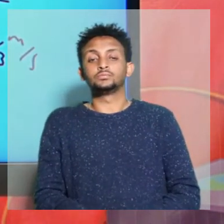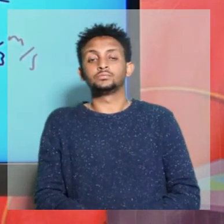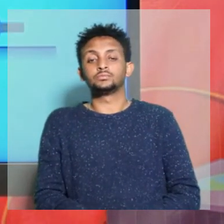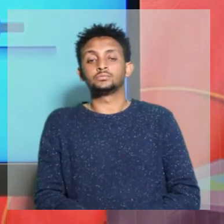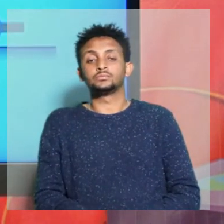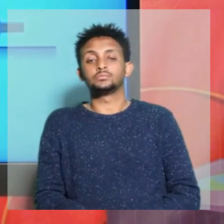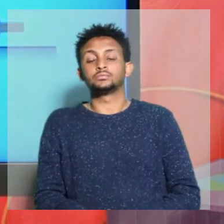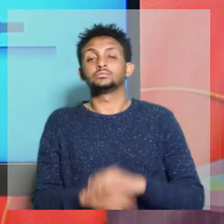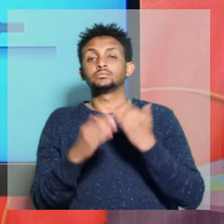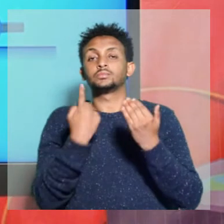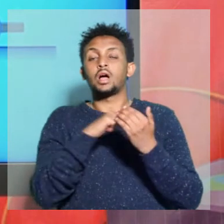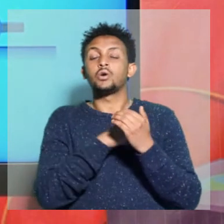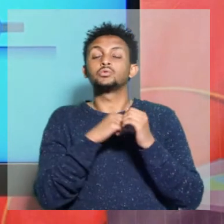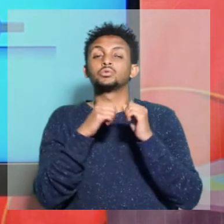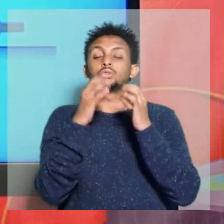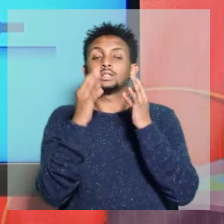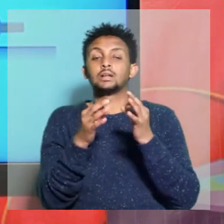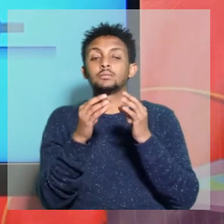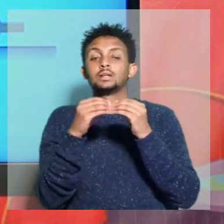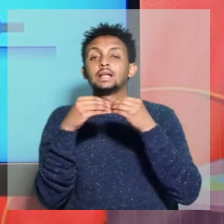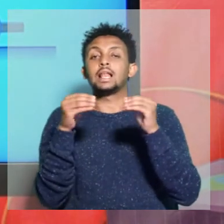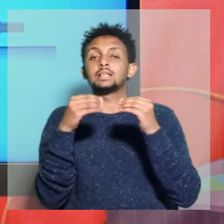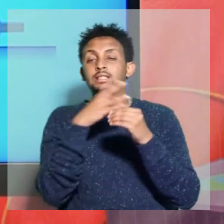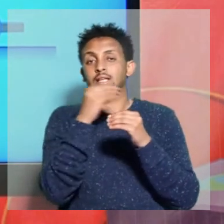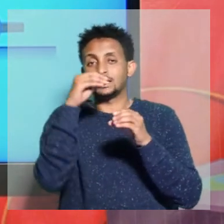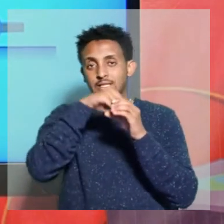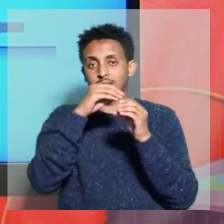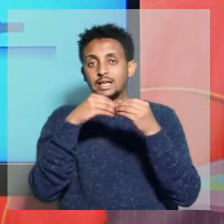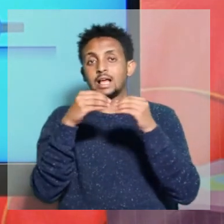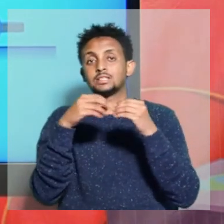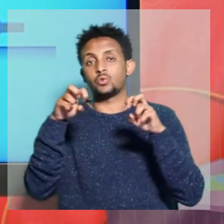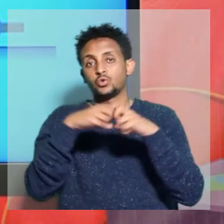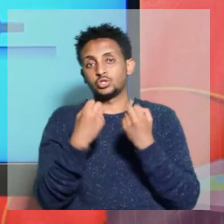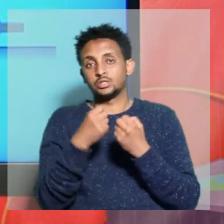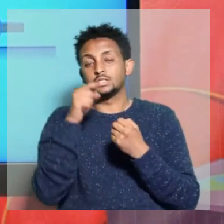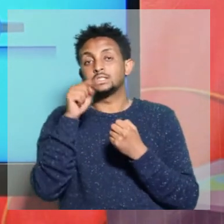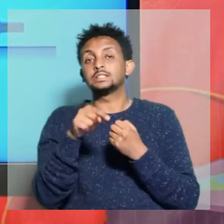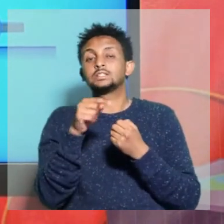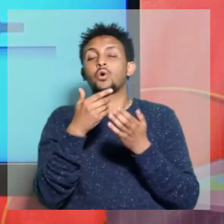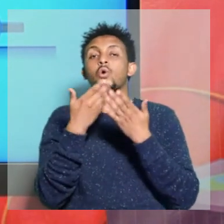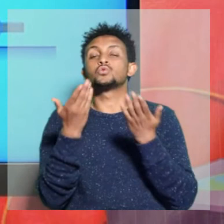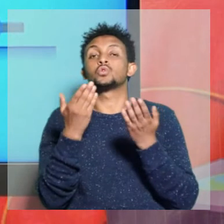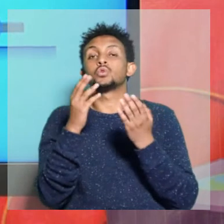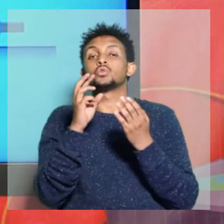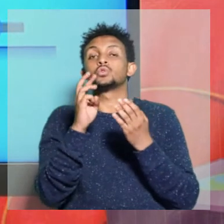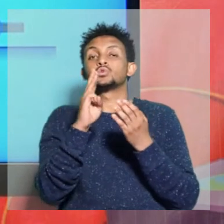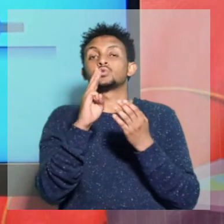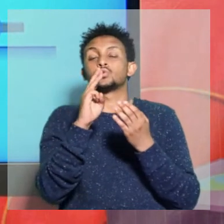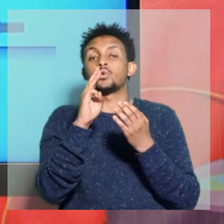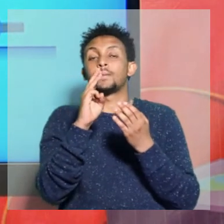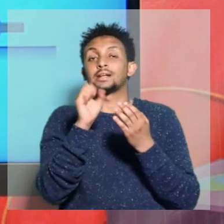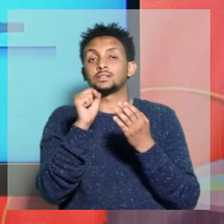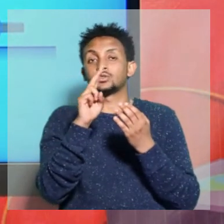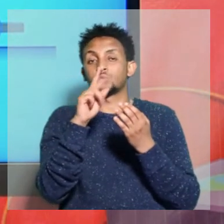Okay, this is how we determine for elastic and inelastic collision. And there is also a superelastic or a